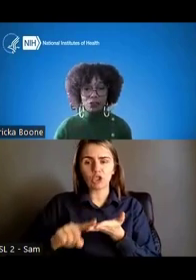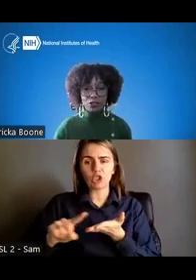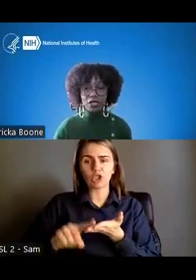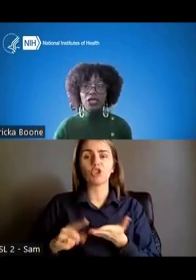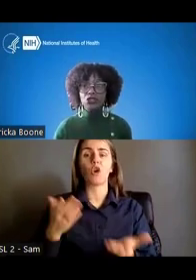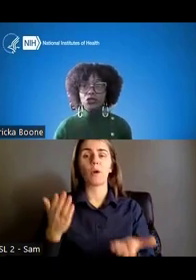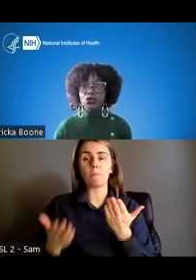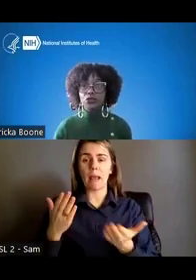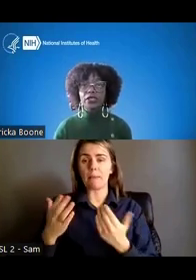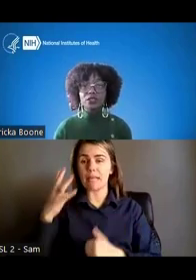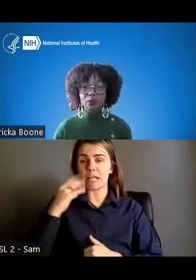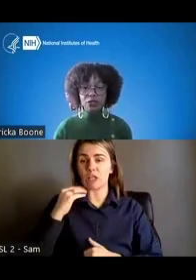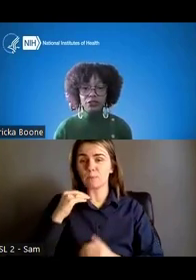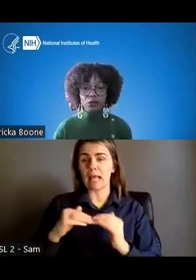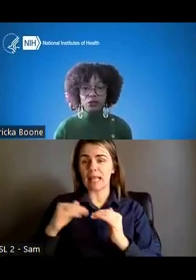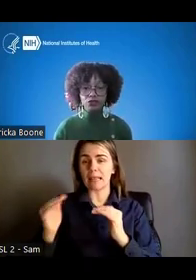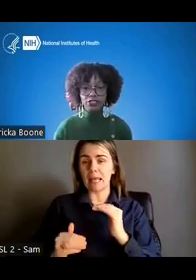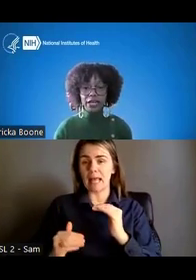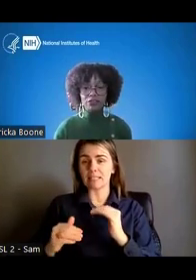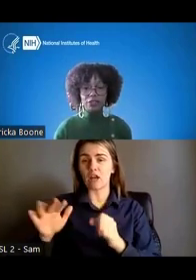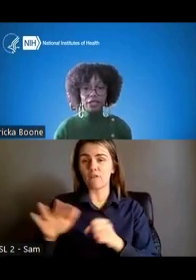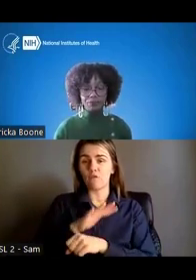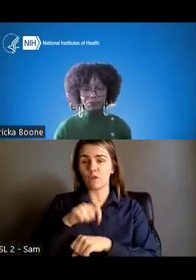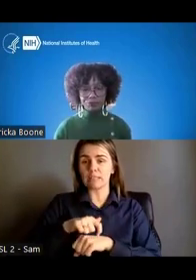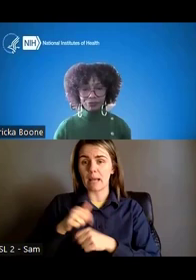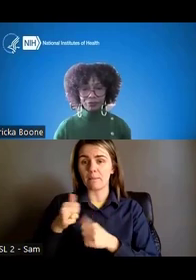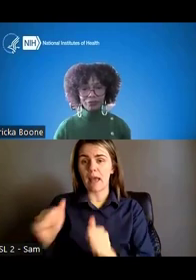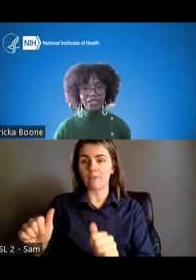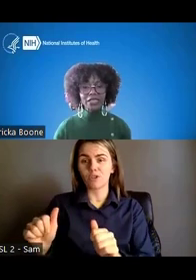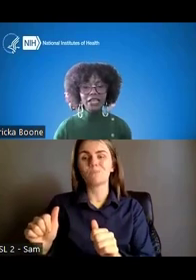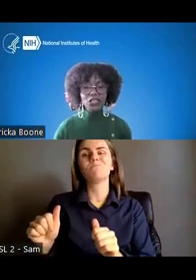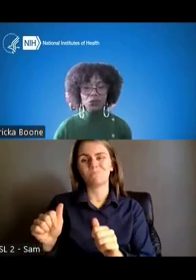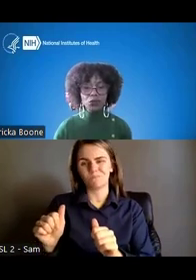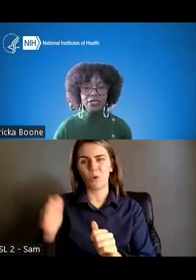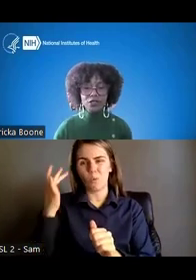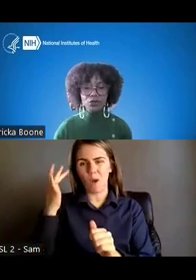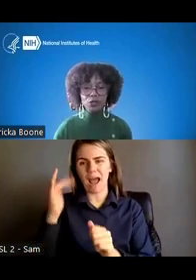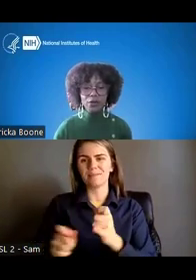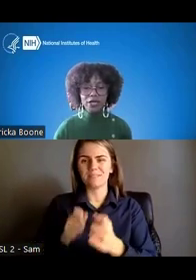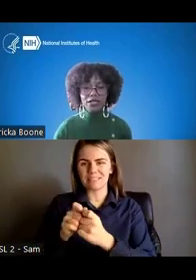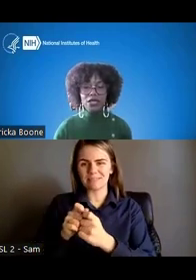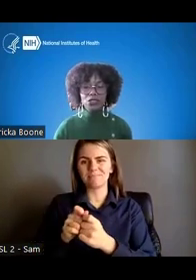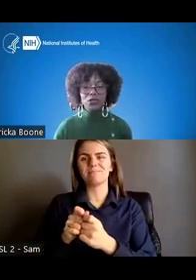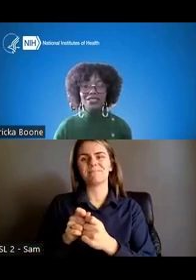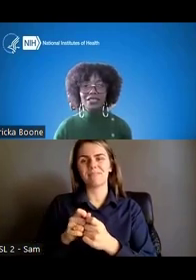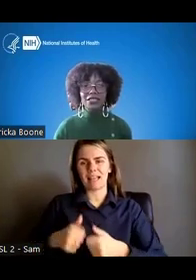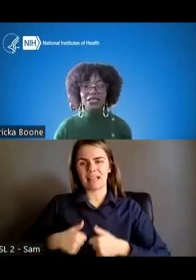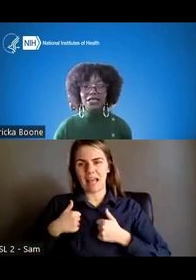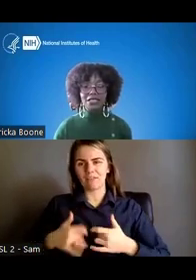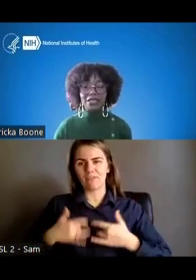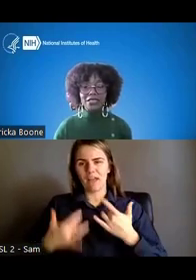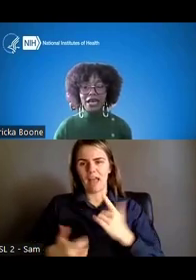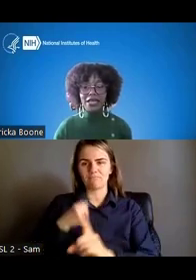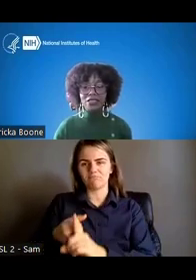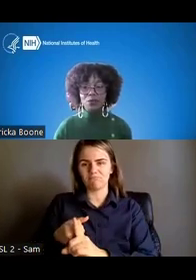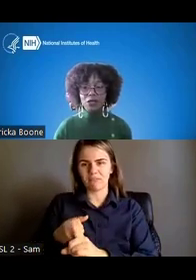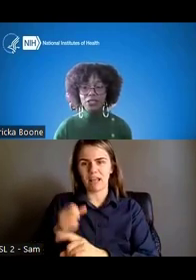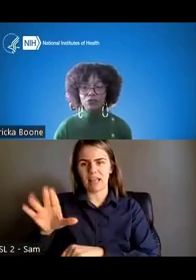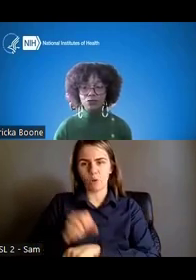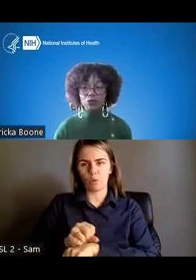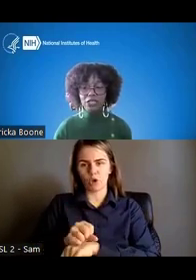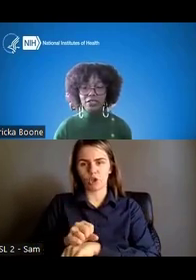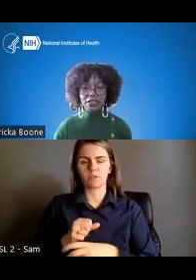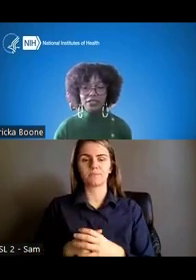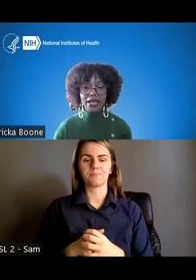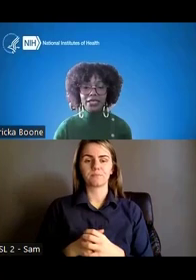full-time effort due to the experience of a critical life event. NIH will consider requests to extend ESI status